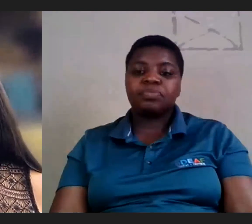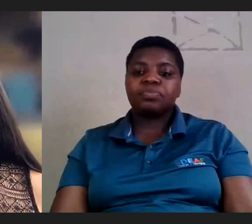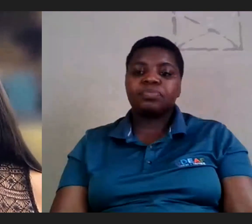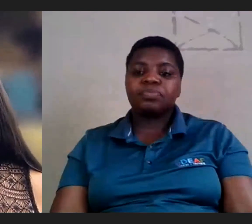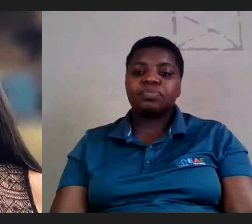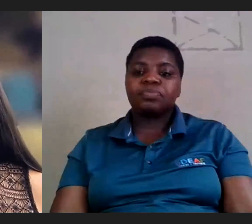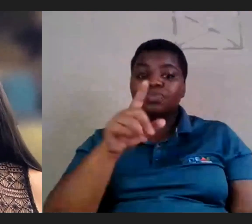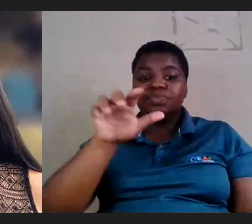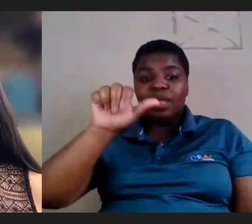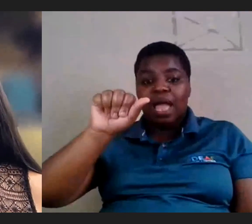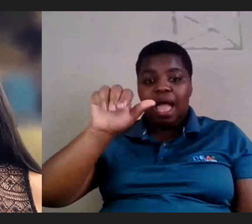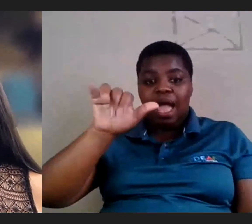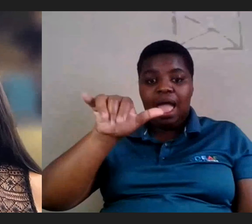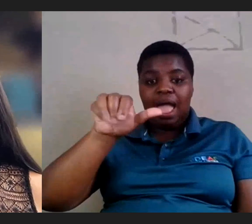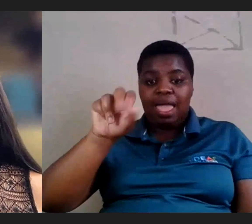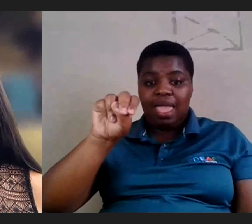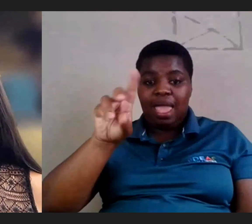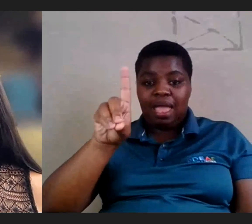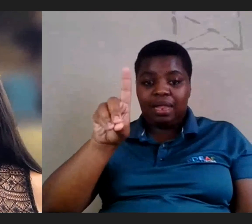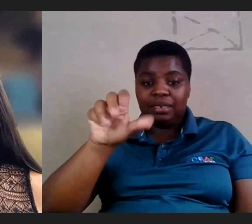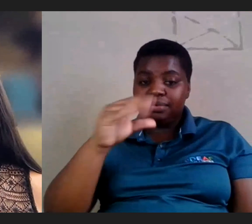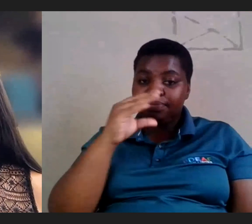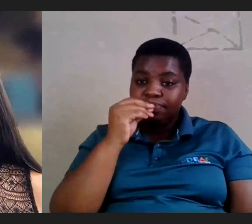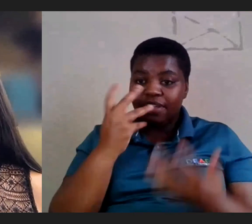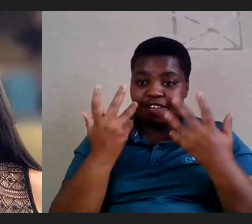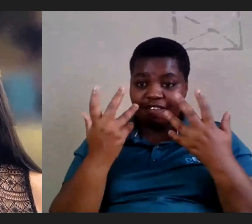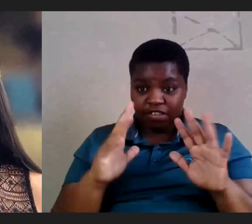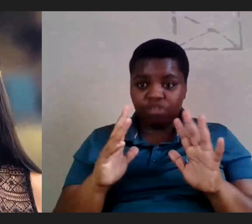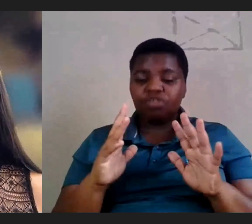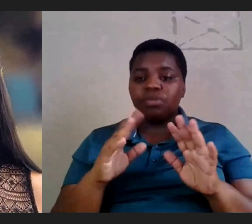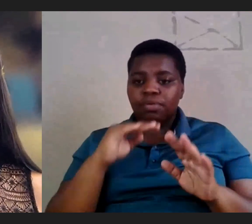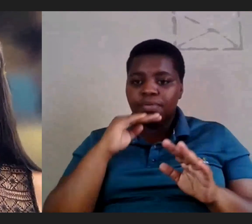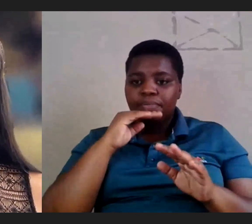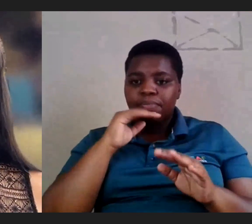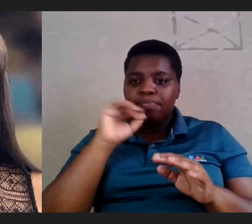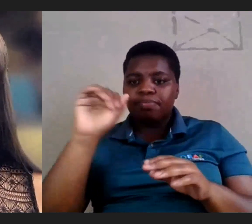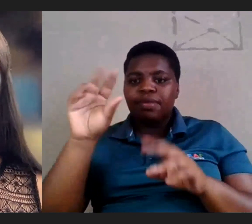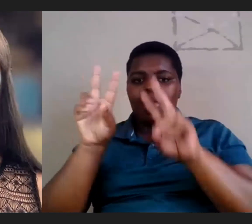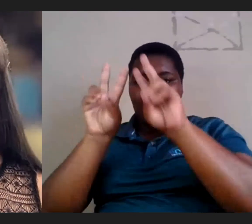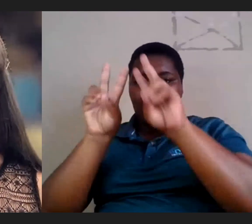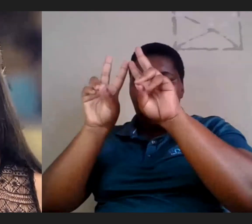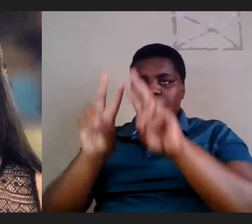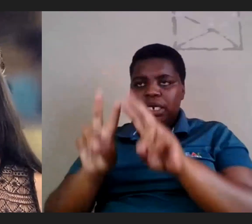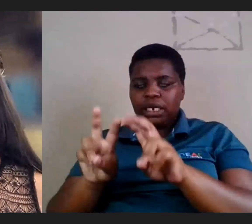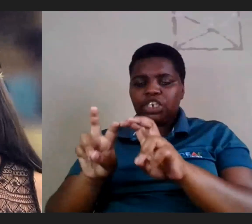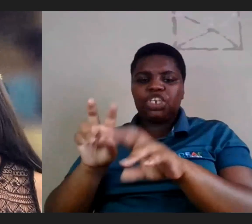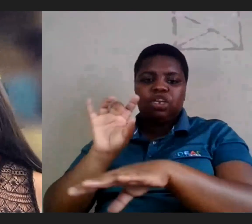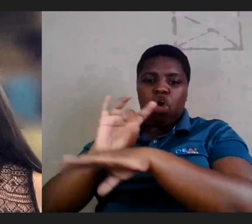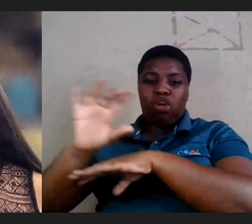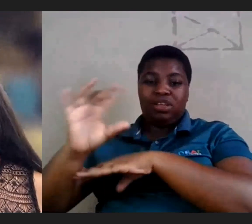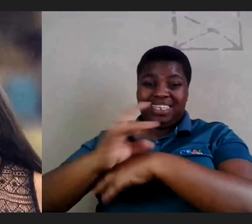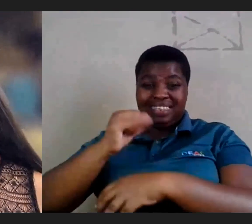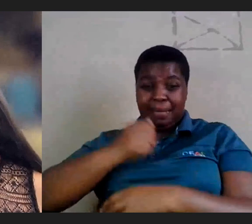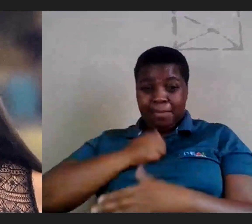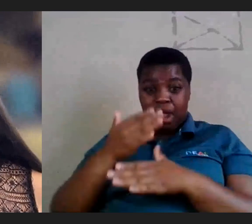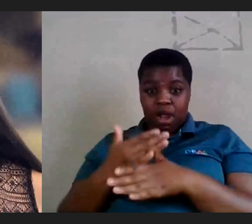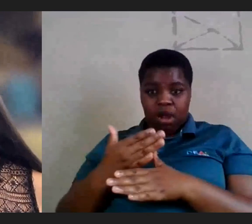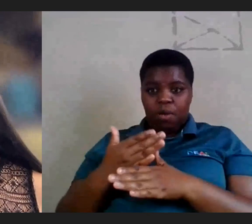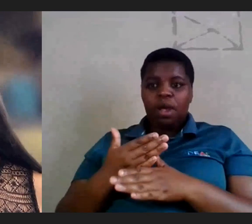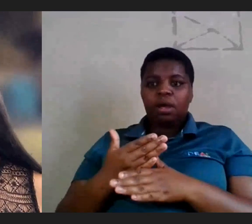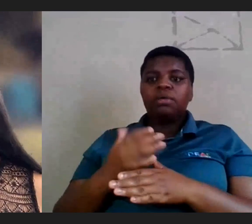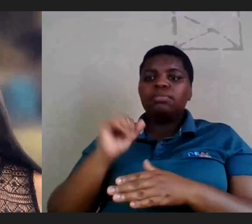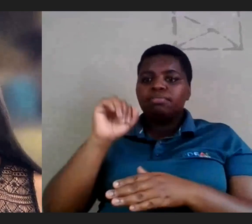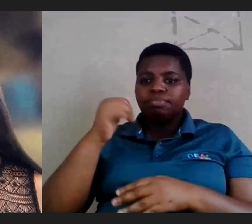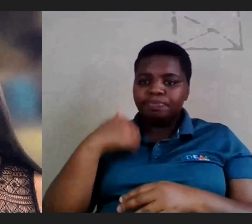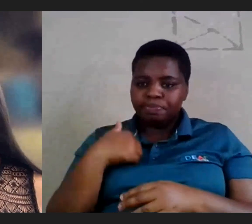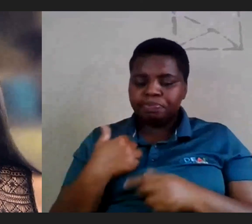Ayanda mentioned, for Afrique Rehabilitation and Research Consultants, so ARC's research uptake examples,